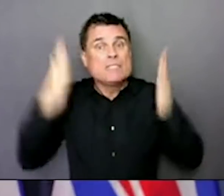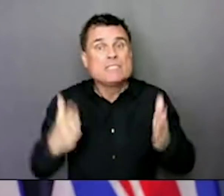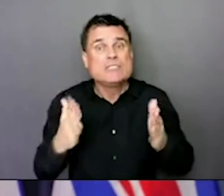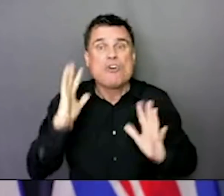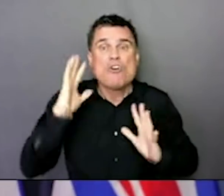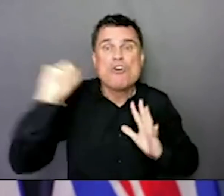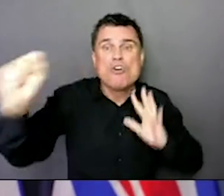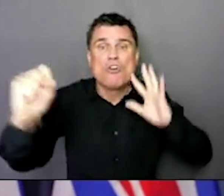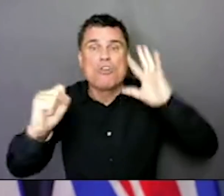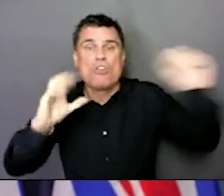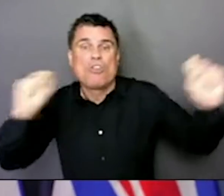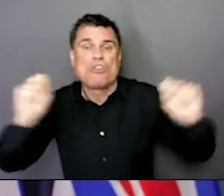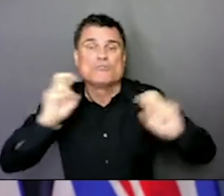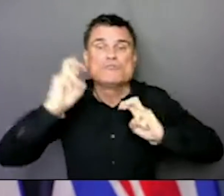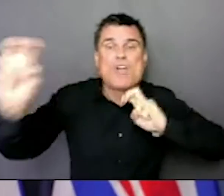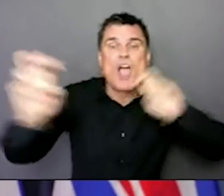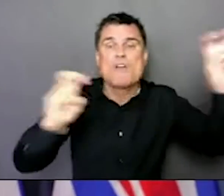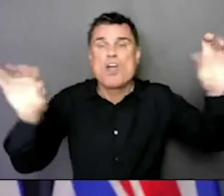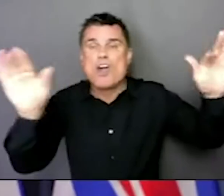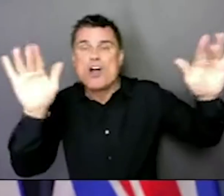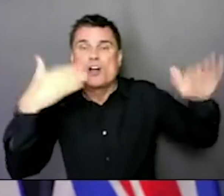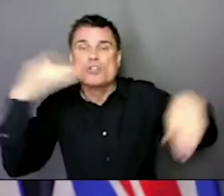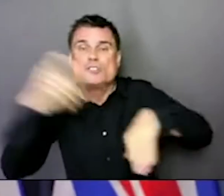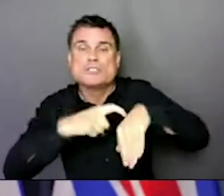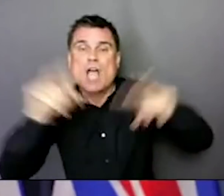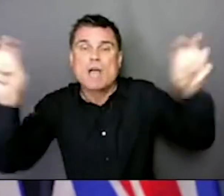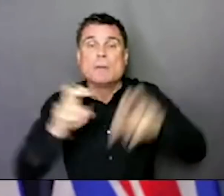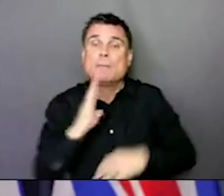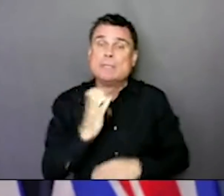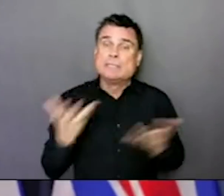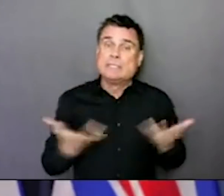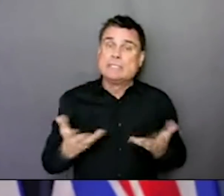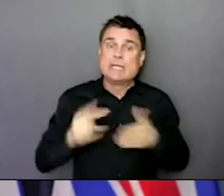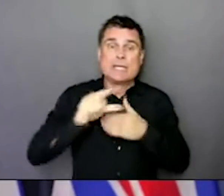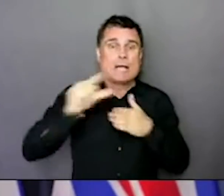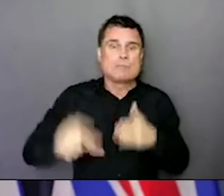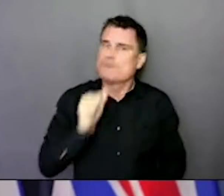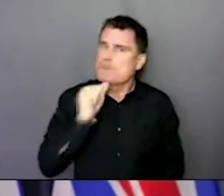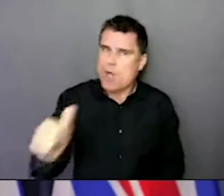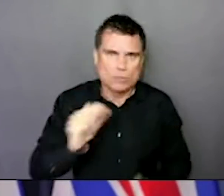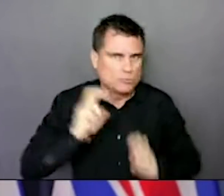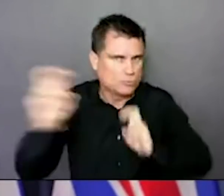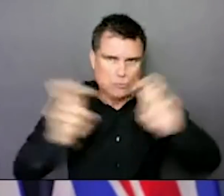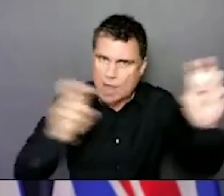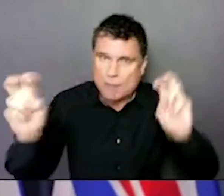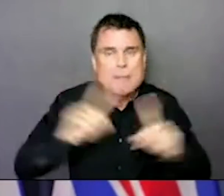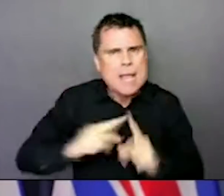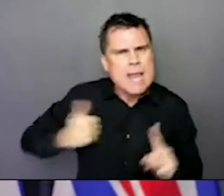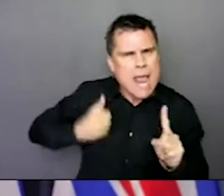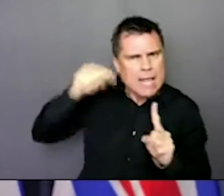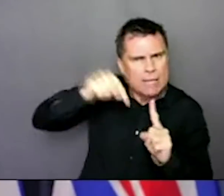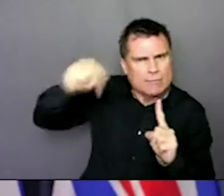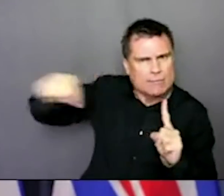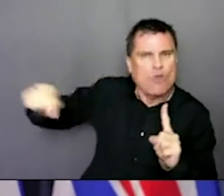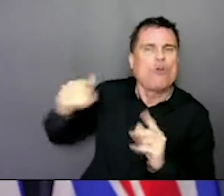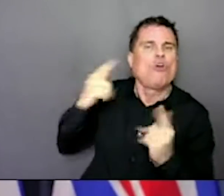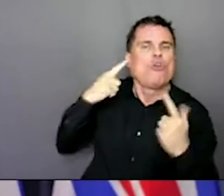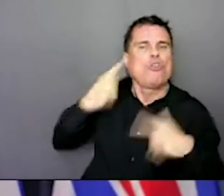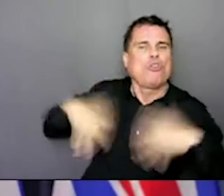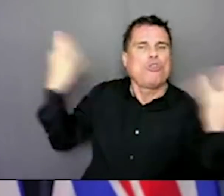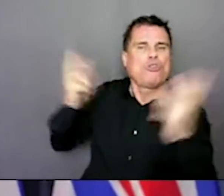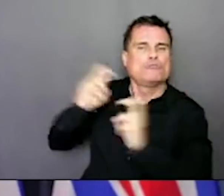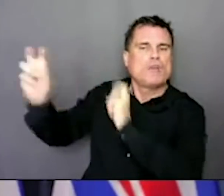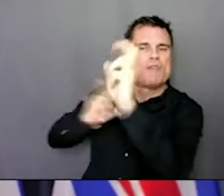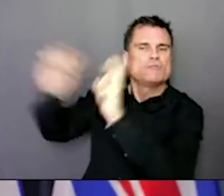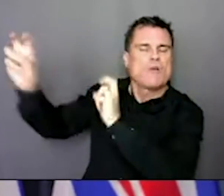Assembly, but right across the country. And that led to a firestorm of frustration and anger, because Canadians and British Columbians